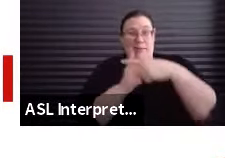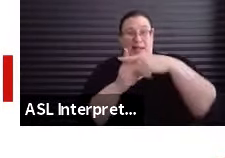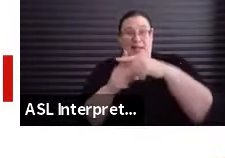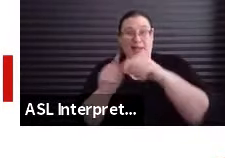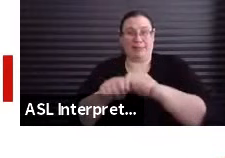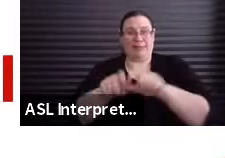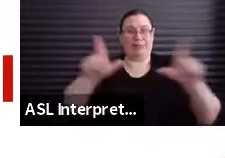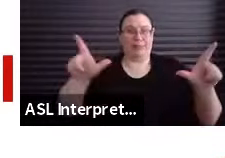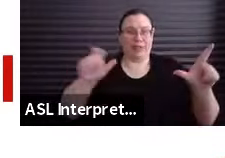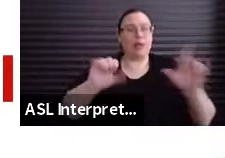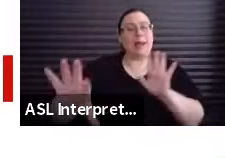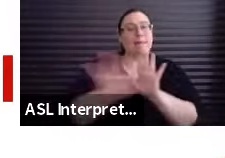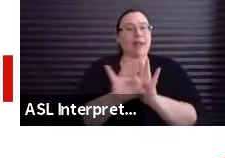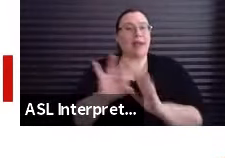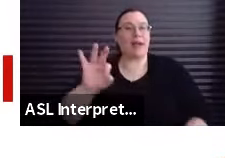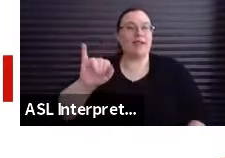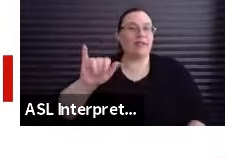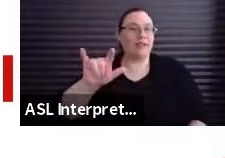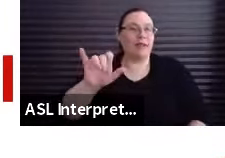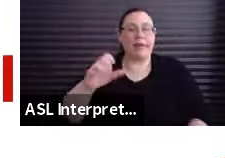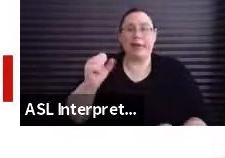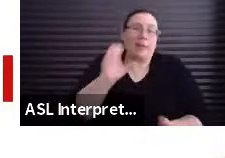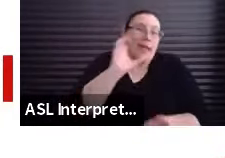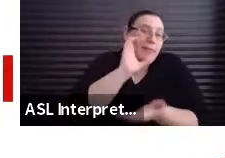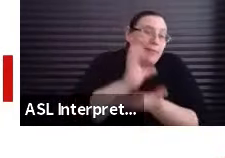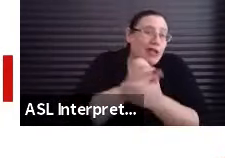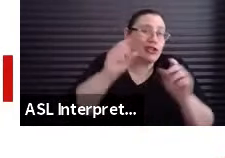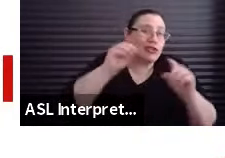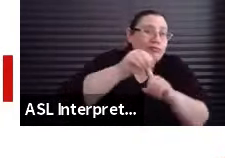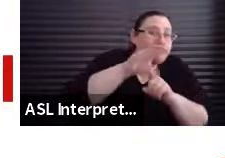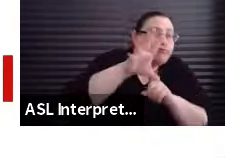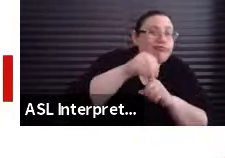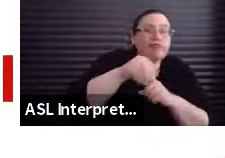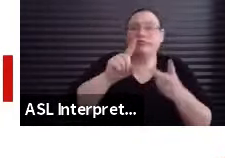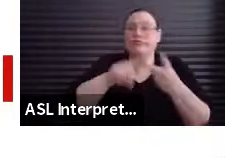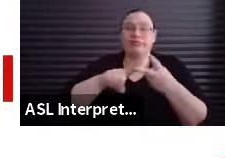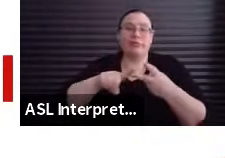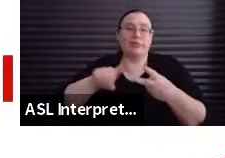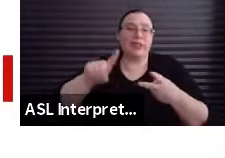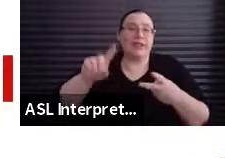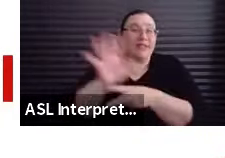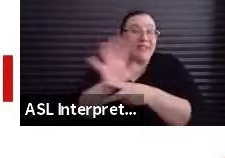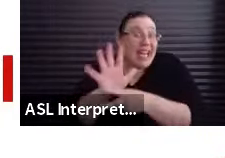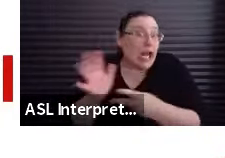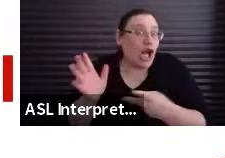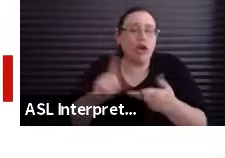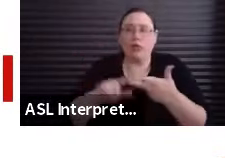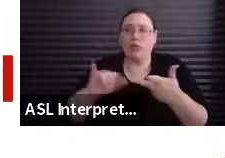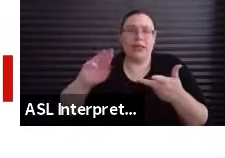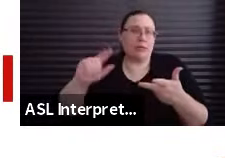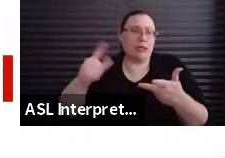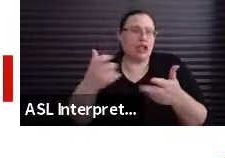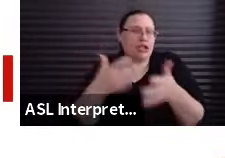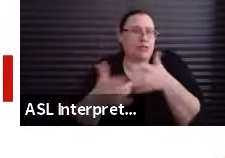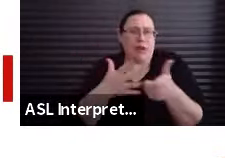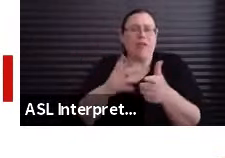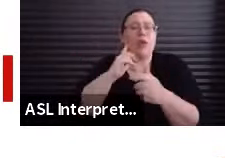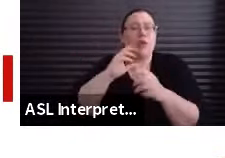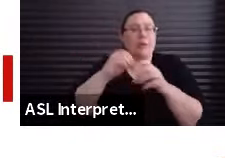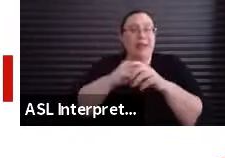a file. It can be a photo, it can be an image, it can be a video that will then appear in the background of